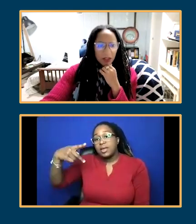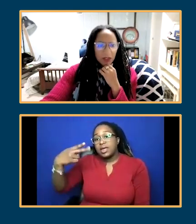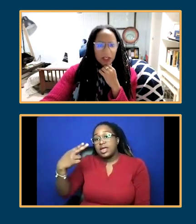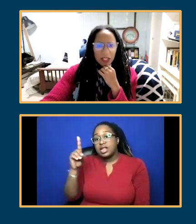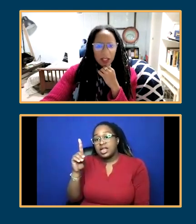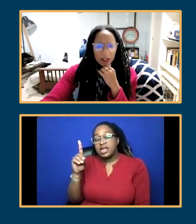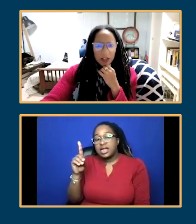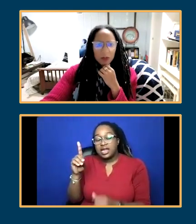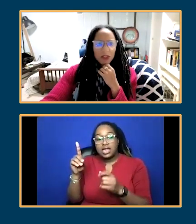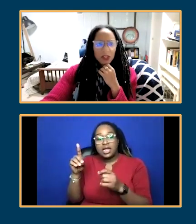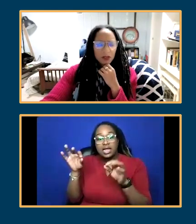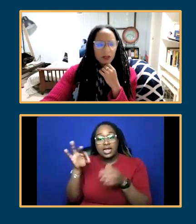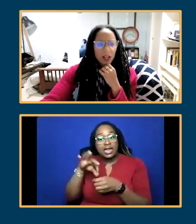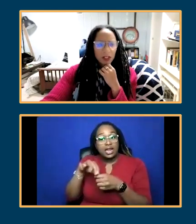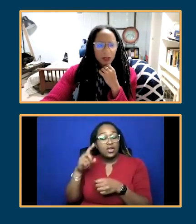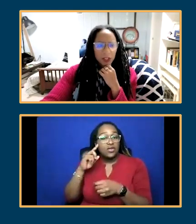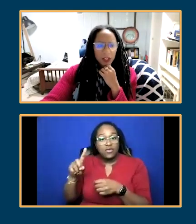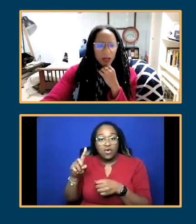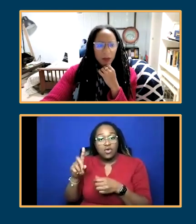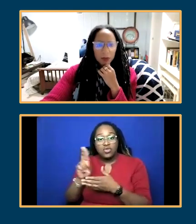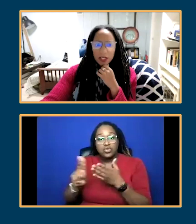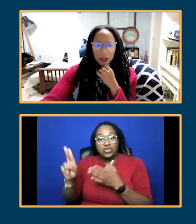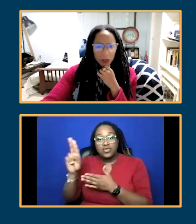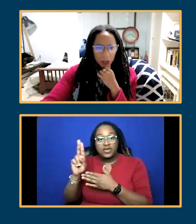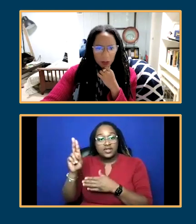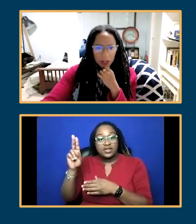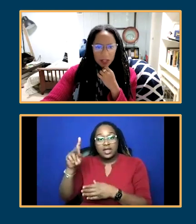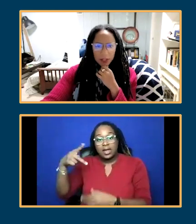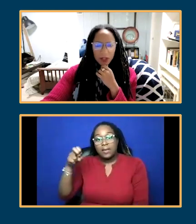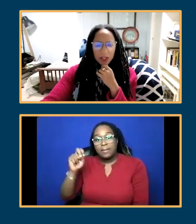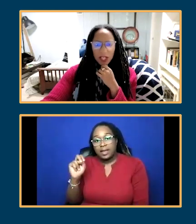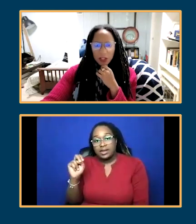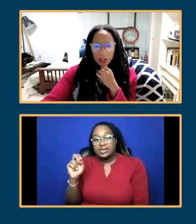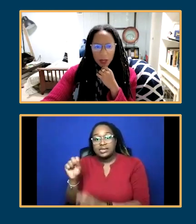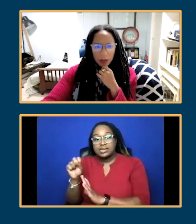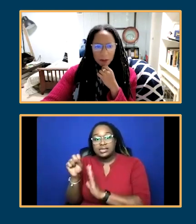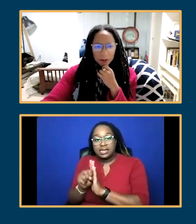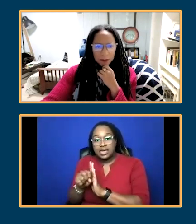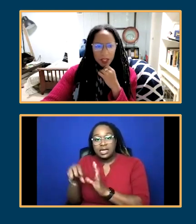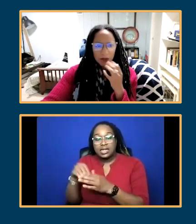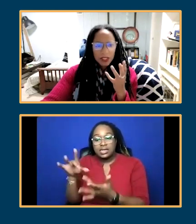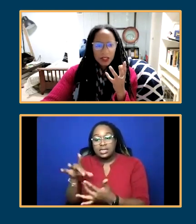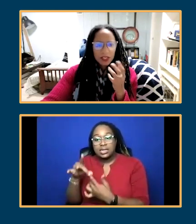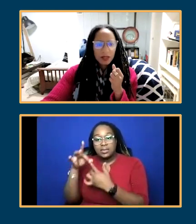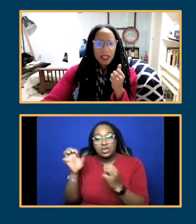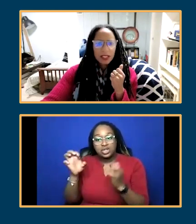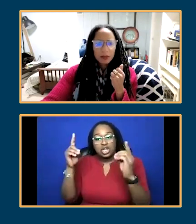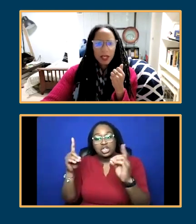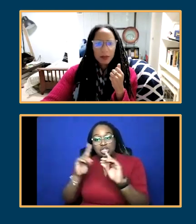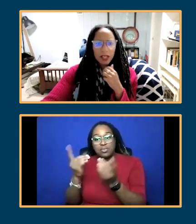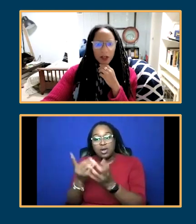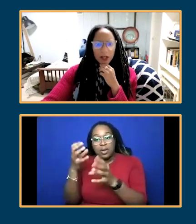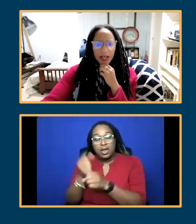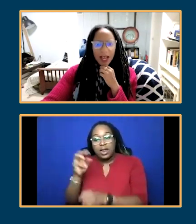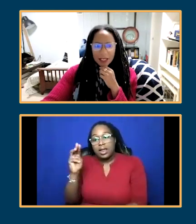Pennsylvania State University under the supervision of Dr. Richard M. Kubina Jr. in the Special Education Department. He received his MS